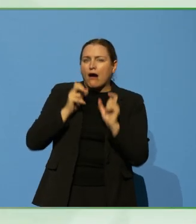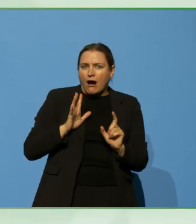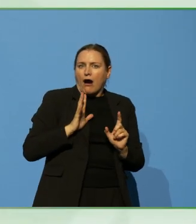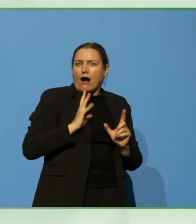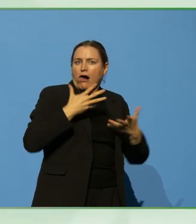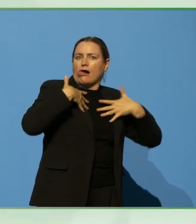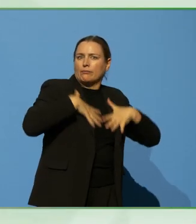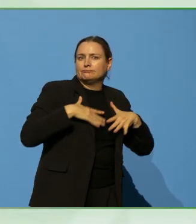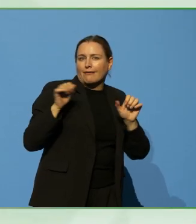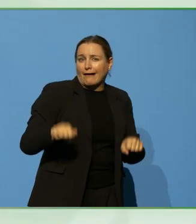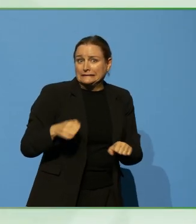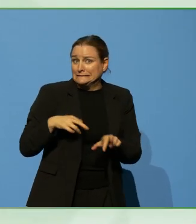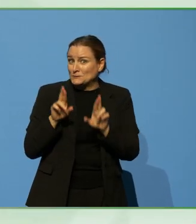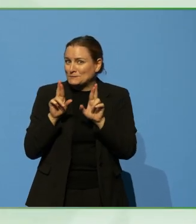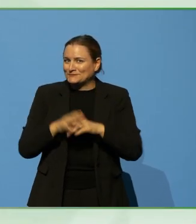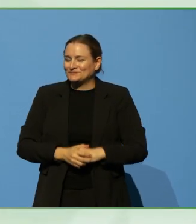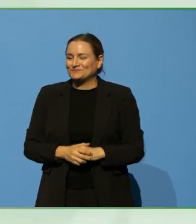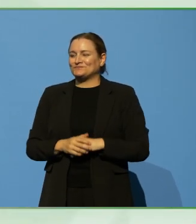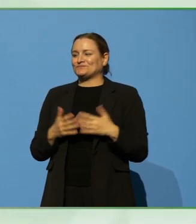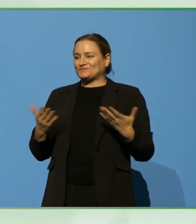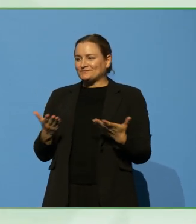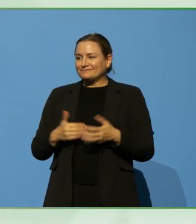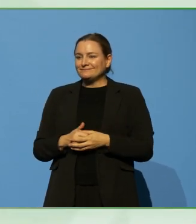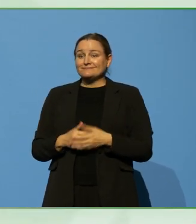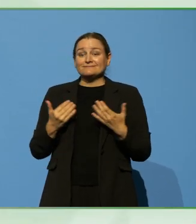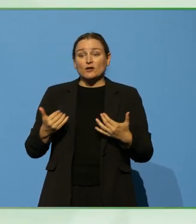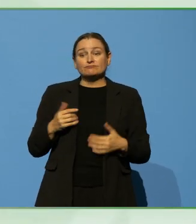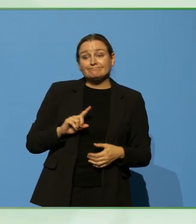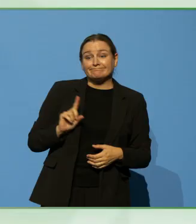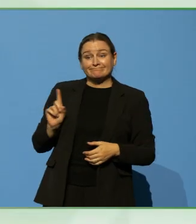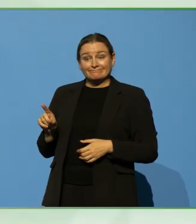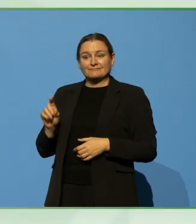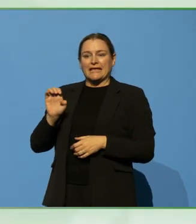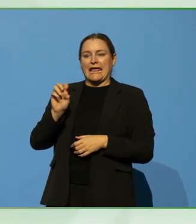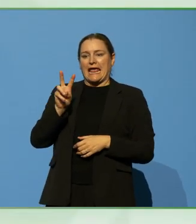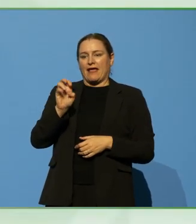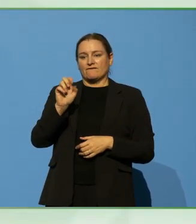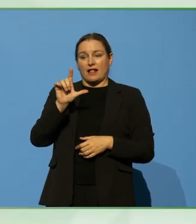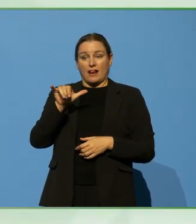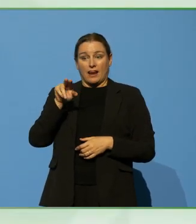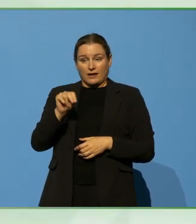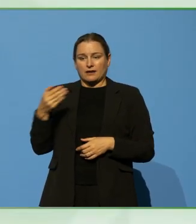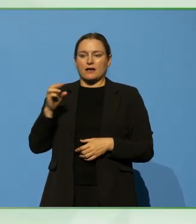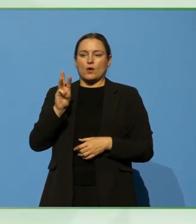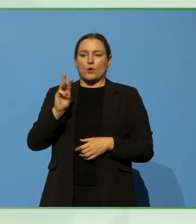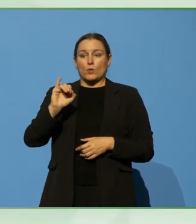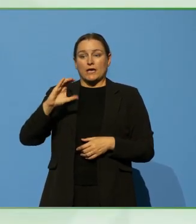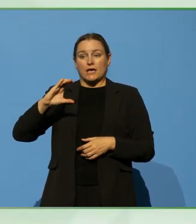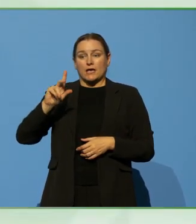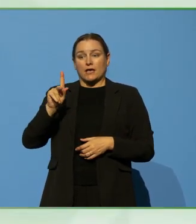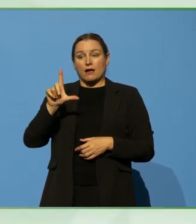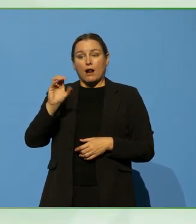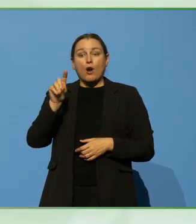Evelyn Whitlock, Programme Director of the Digital Euro Project at the European Central Bank, to make some opening remarks.